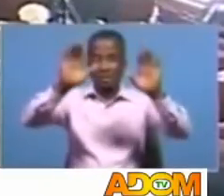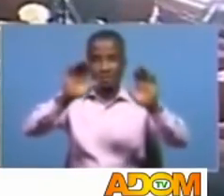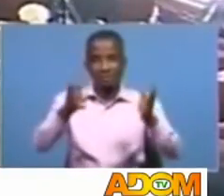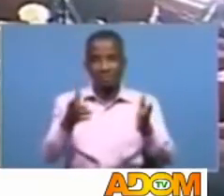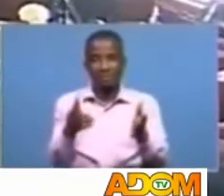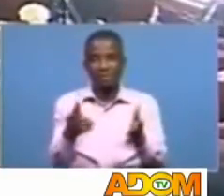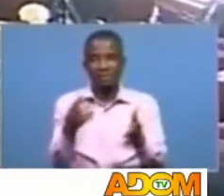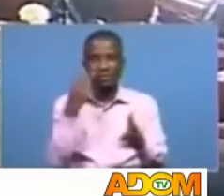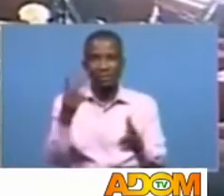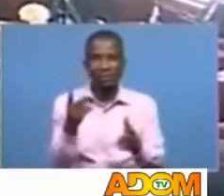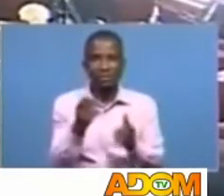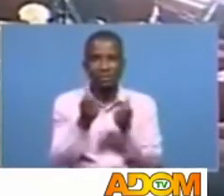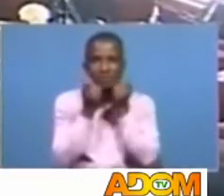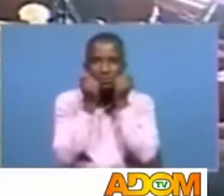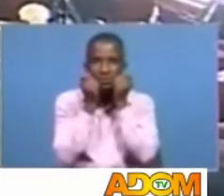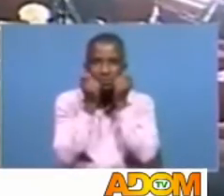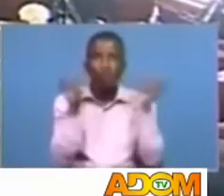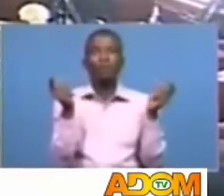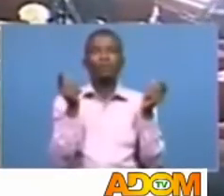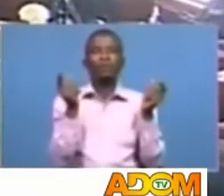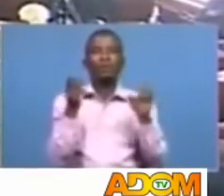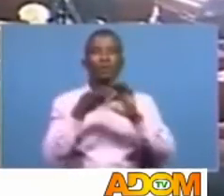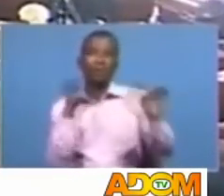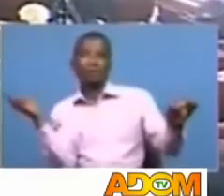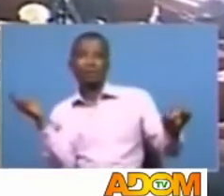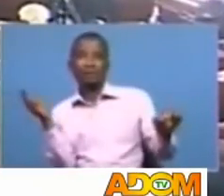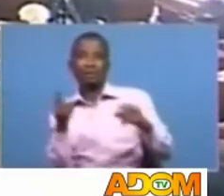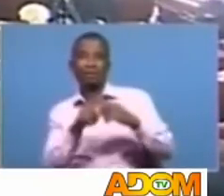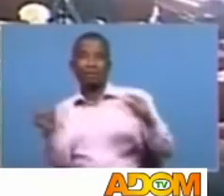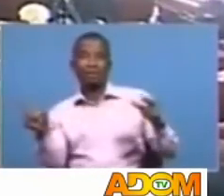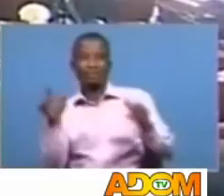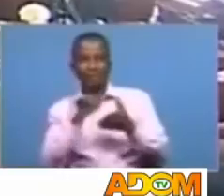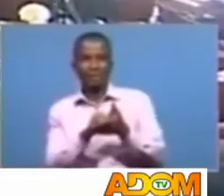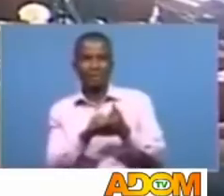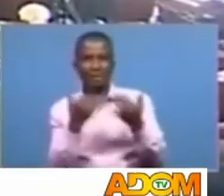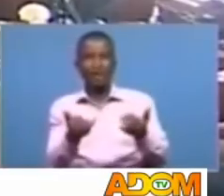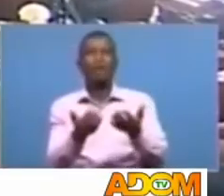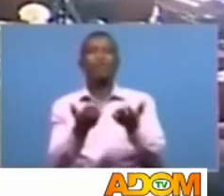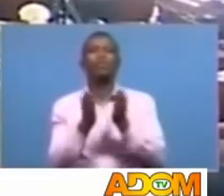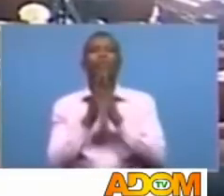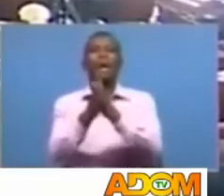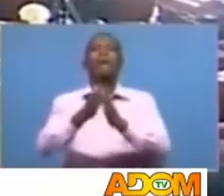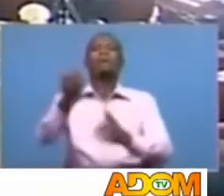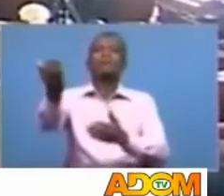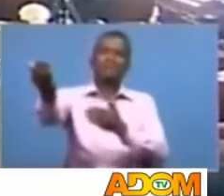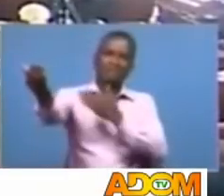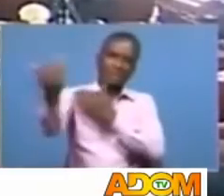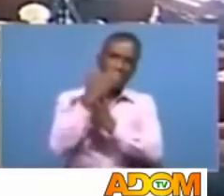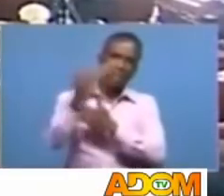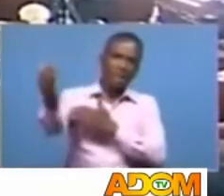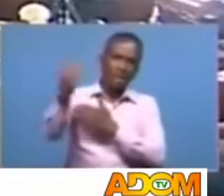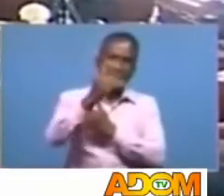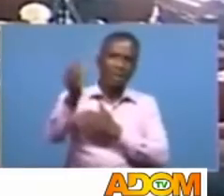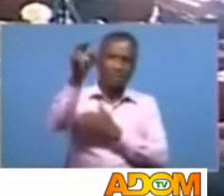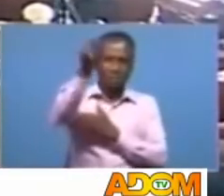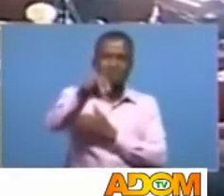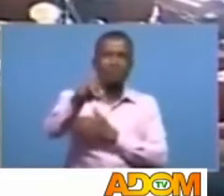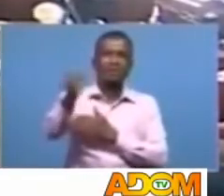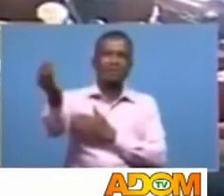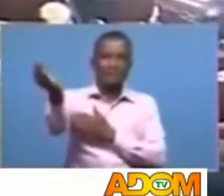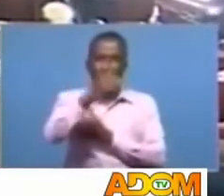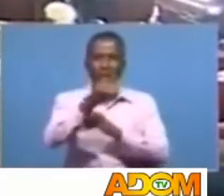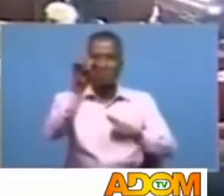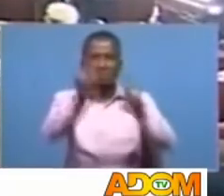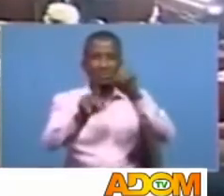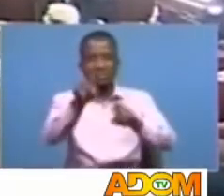found yourself without that. And that is why now you are asking that she comes as your witness after everyone has closed their